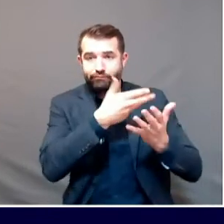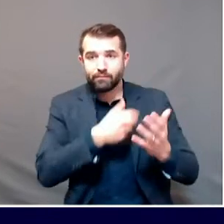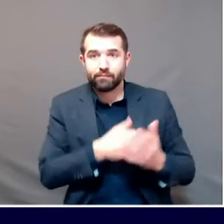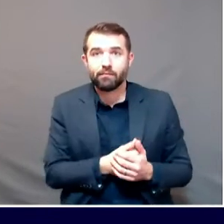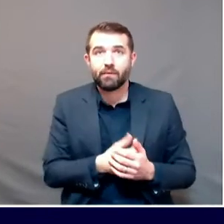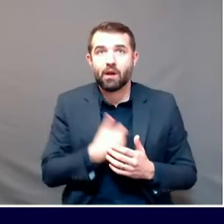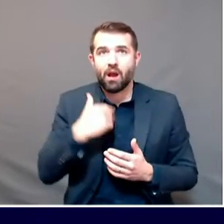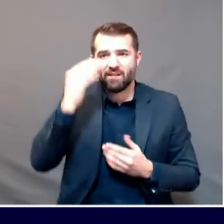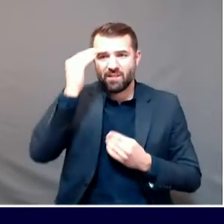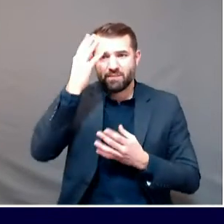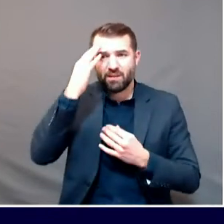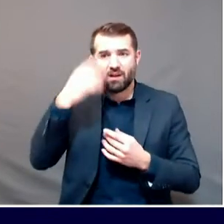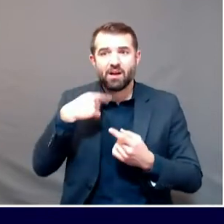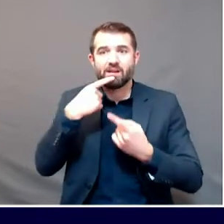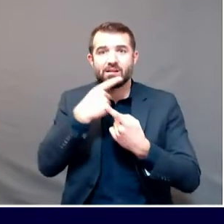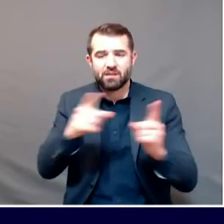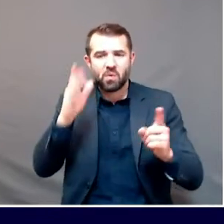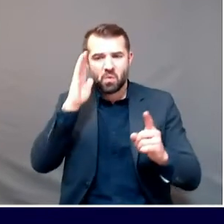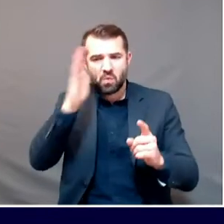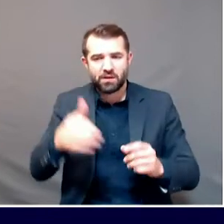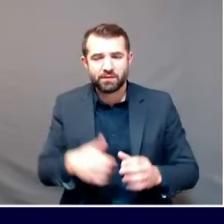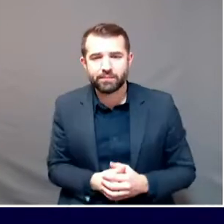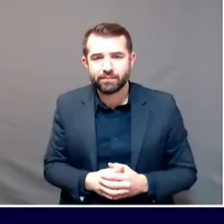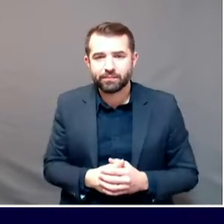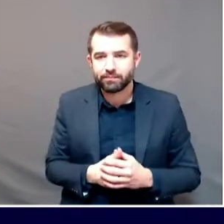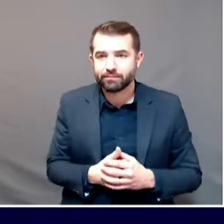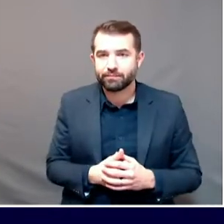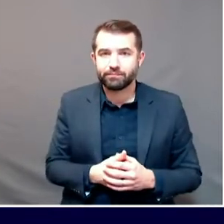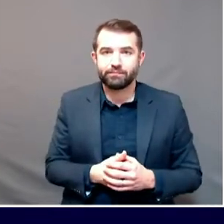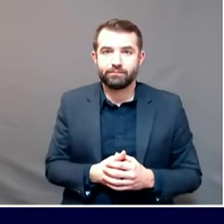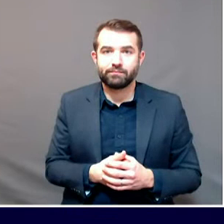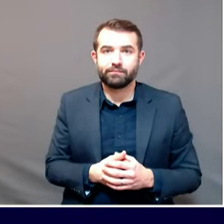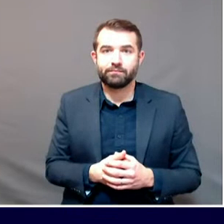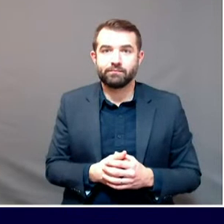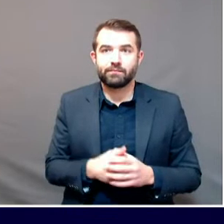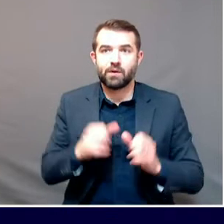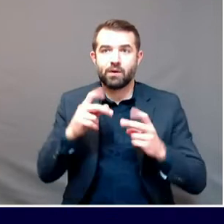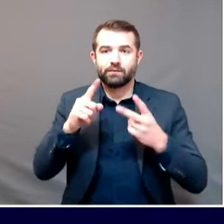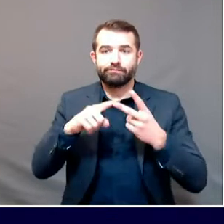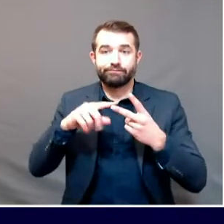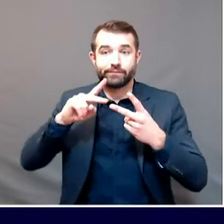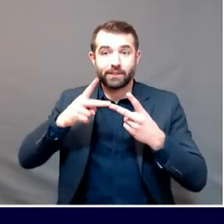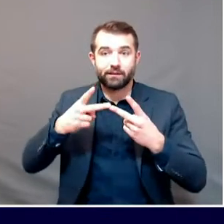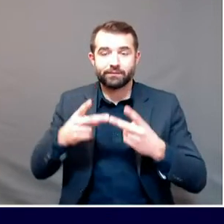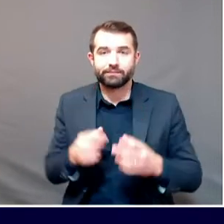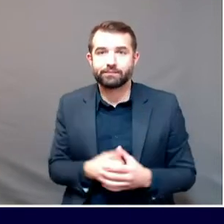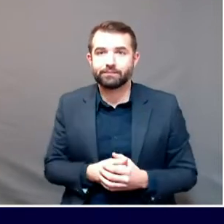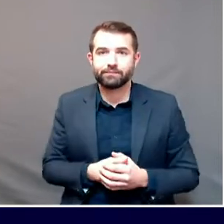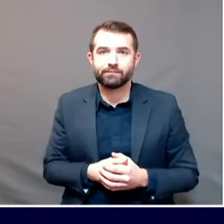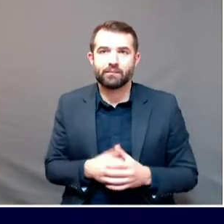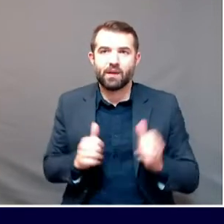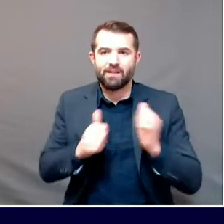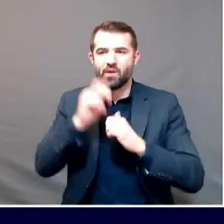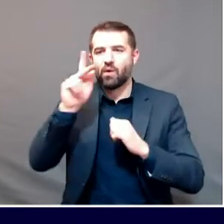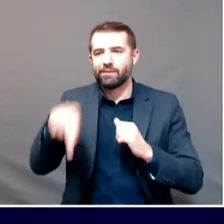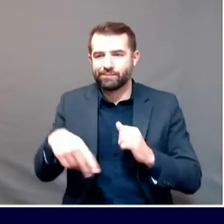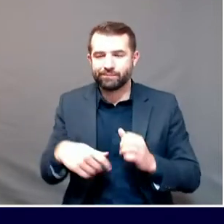out with respect to the latest on case counts. Okay, and a quick follow-up, that count of